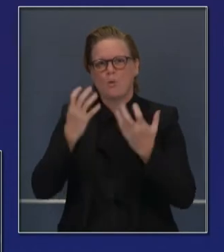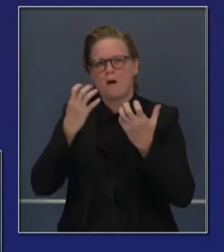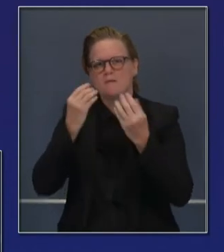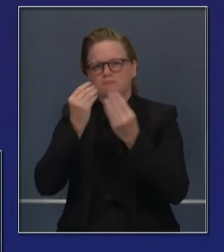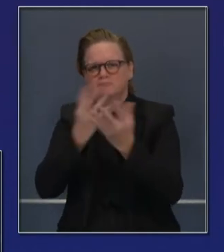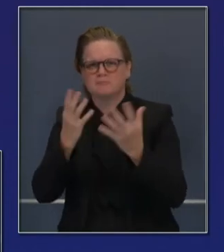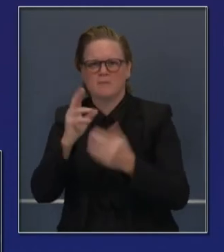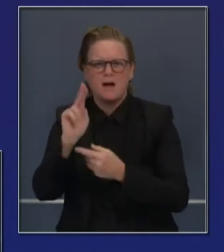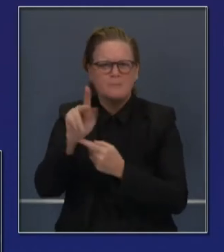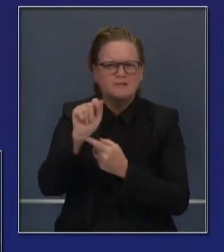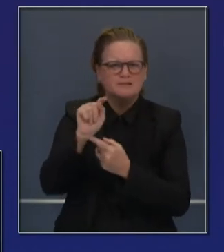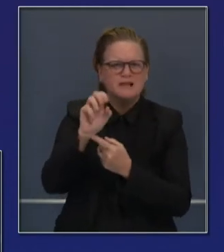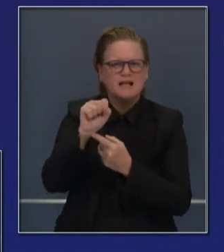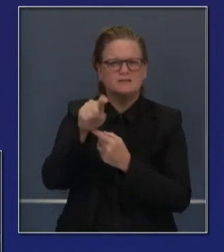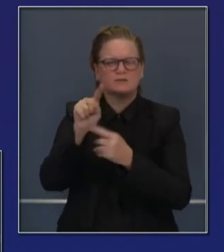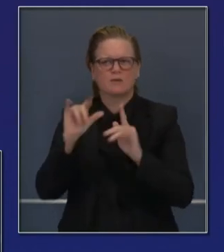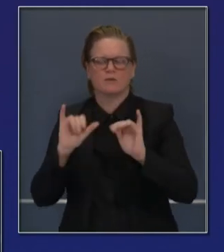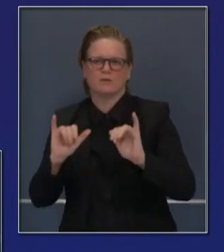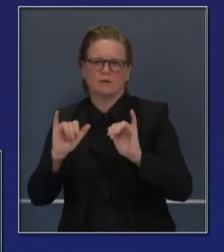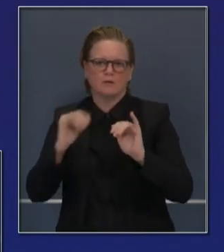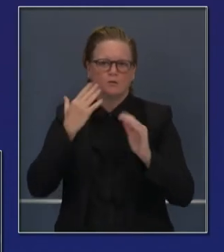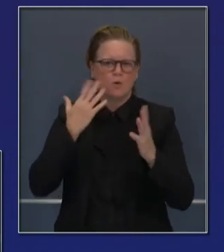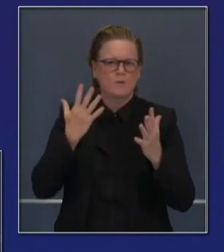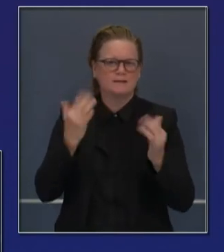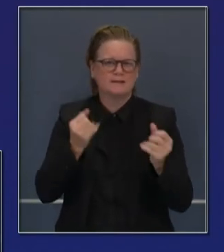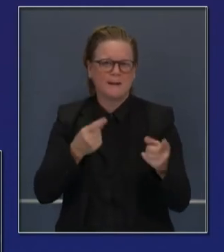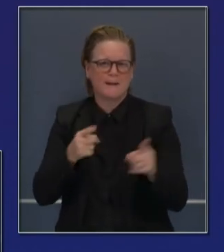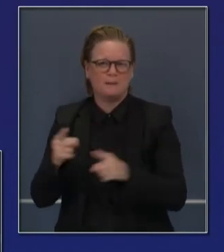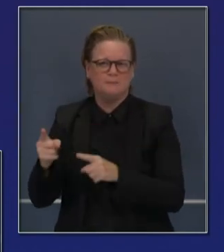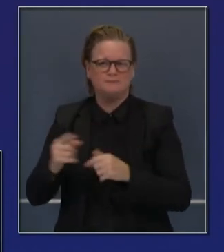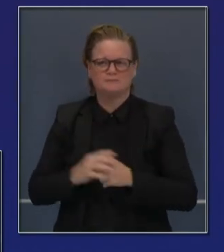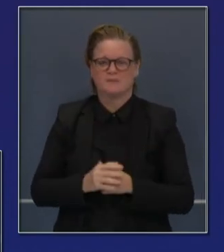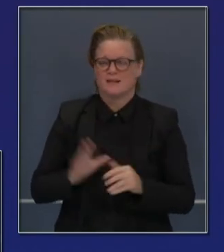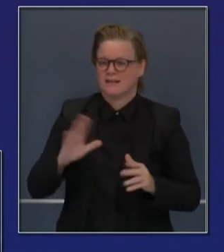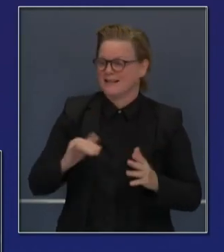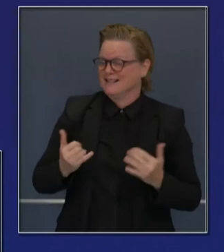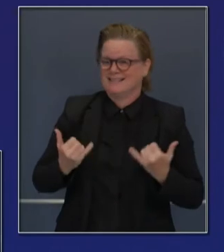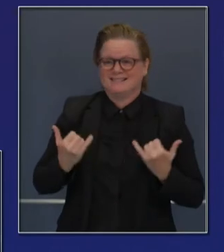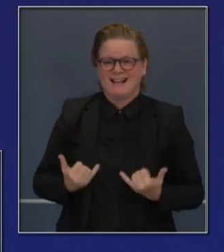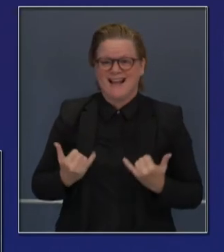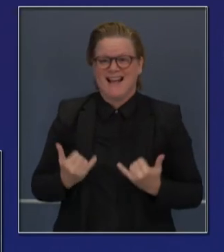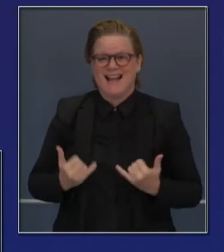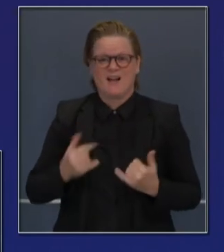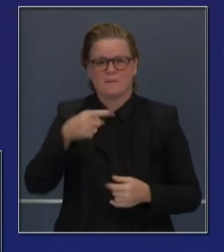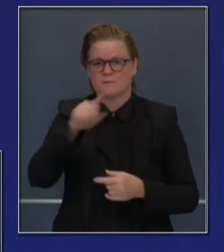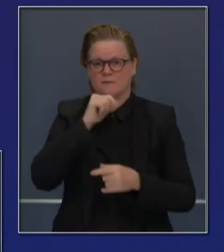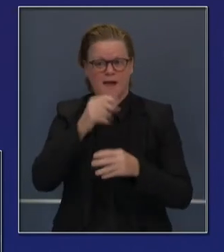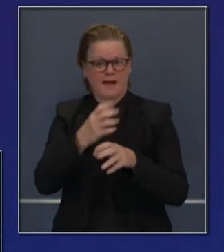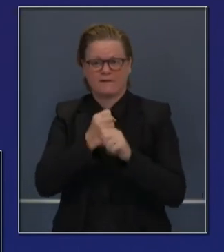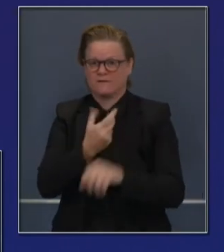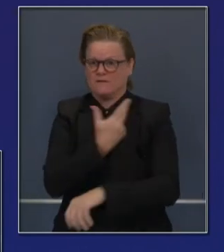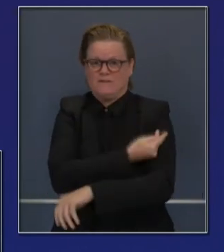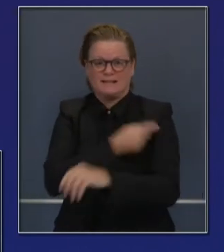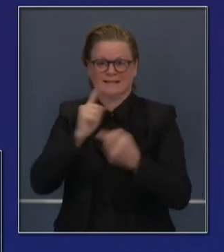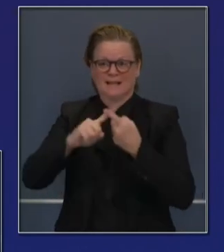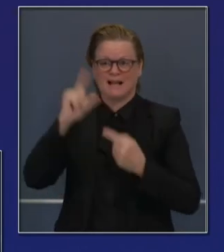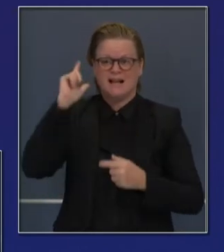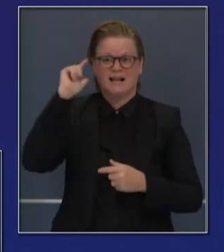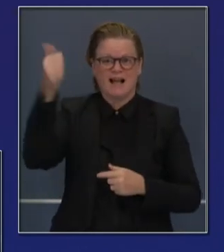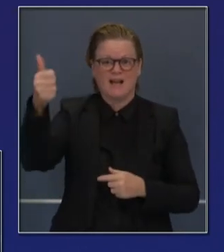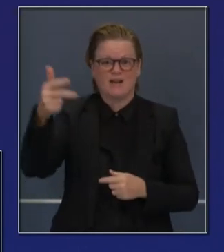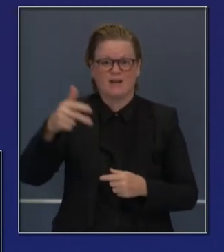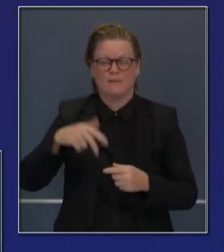we can to abide by these health rules and all of the critical non-pharmaceutical interventions that we have been talking about for